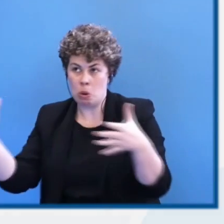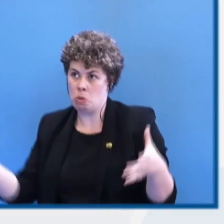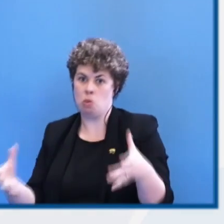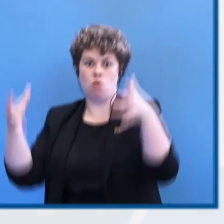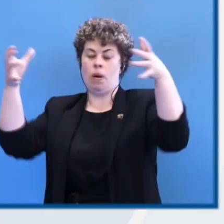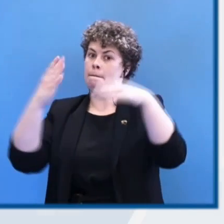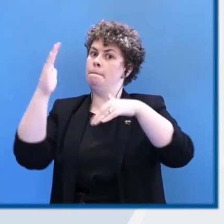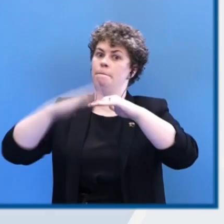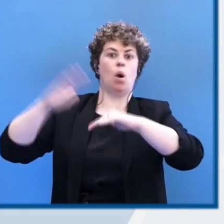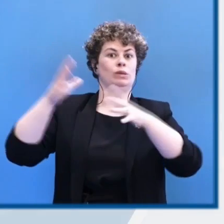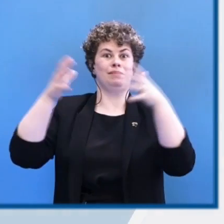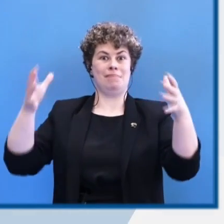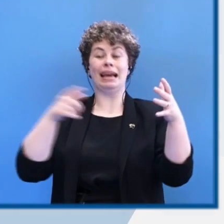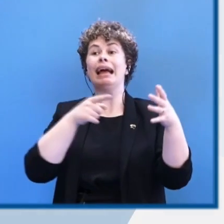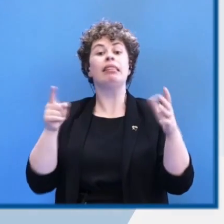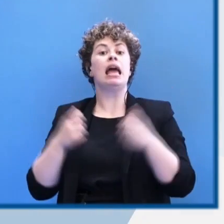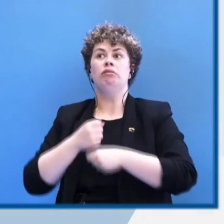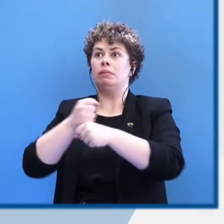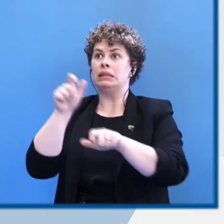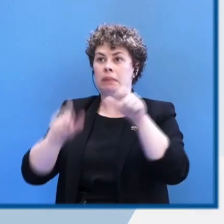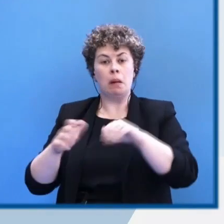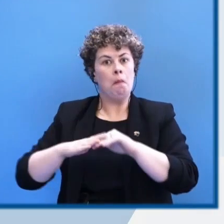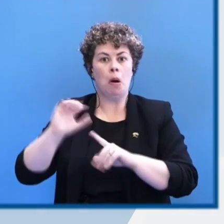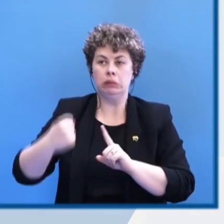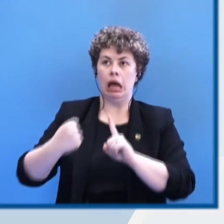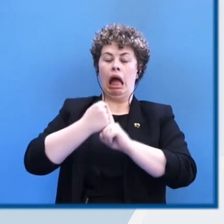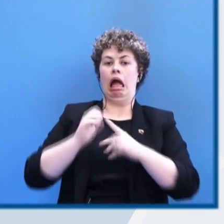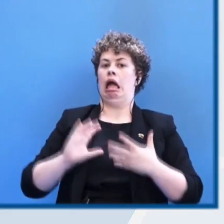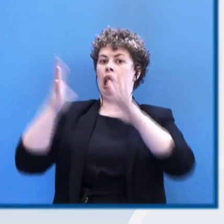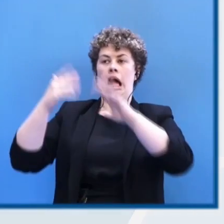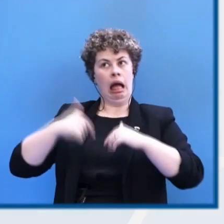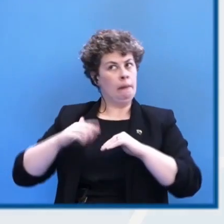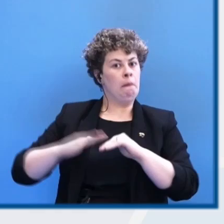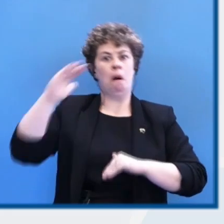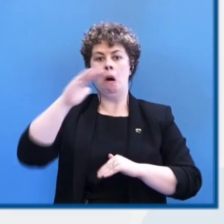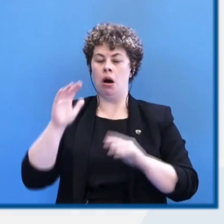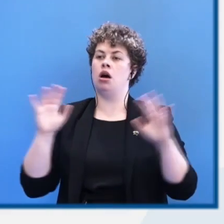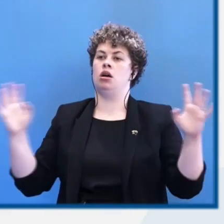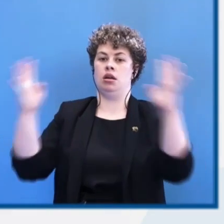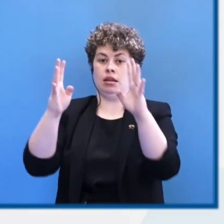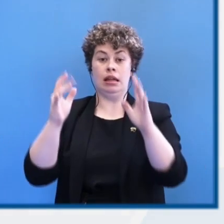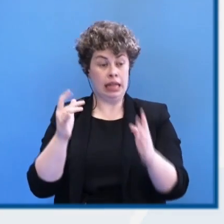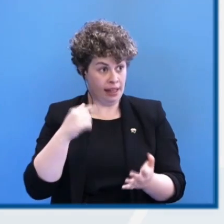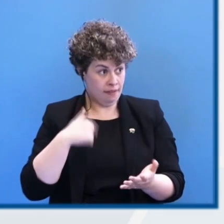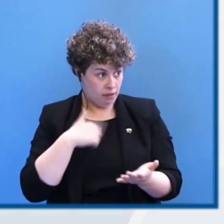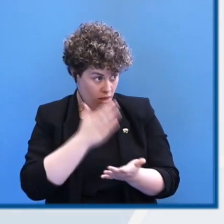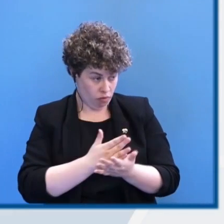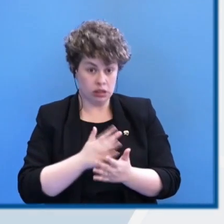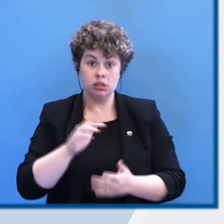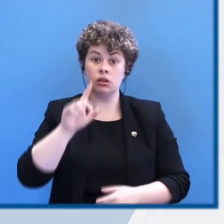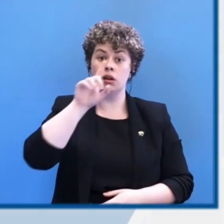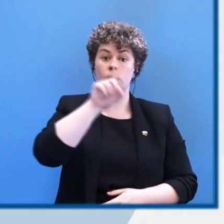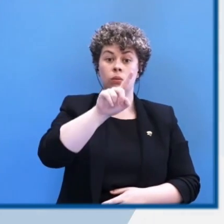that are most at risk from disasters. It includes, I'm understanding,